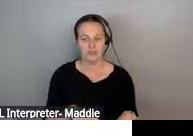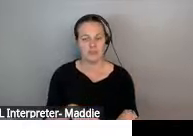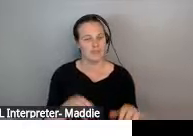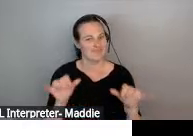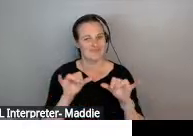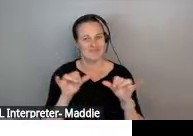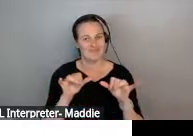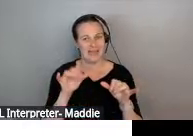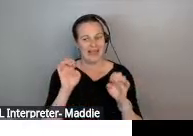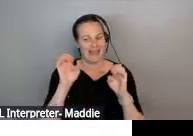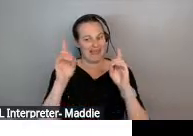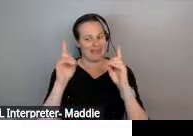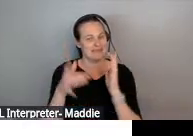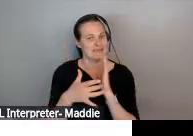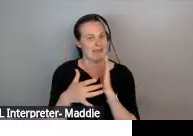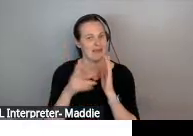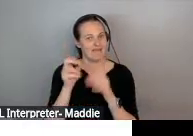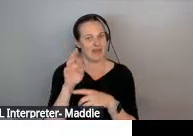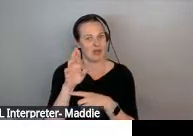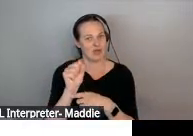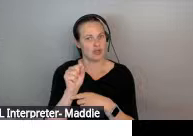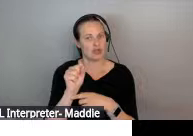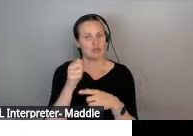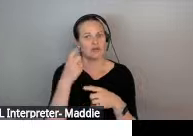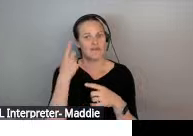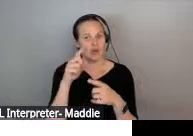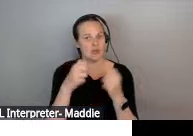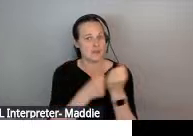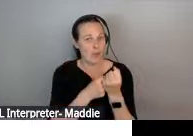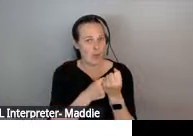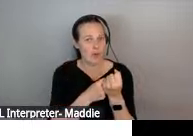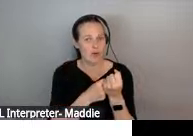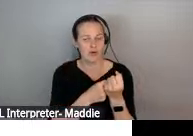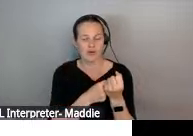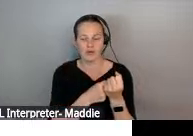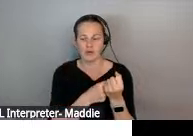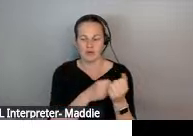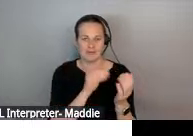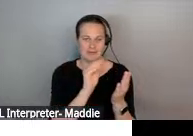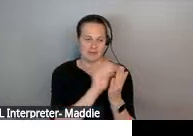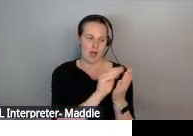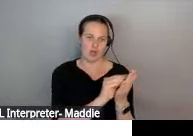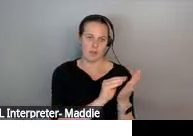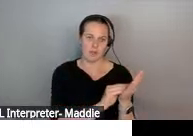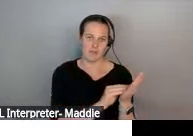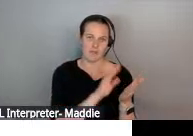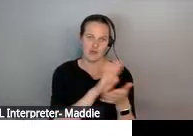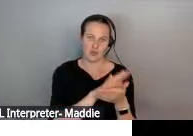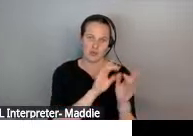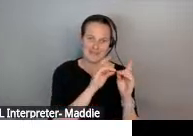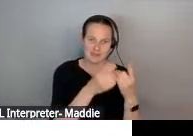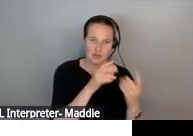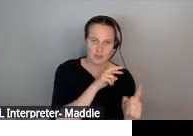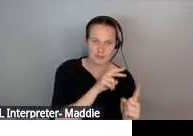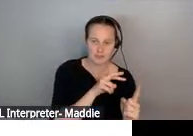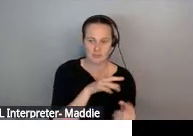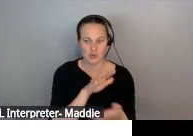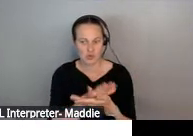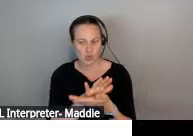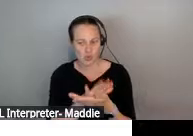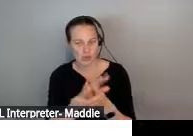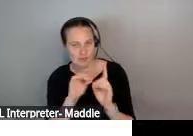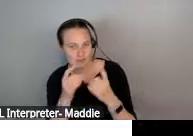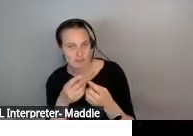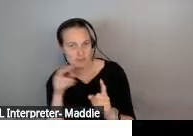be providing accessibility support, documenting where from a school district perspective or a school perspective, documenting where you